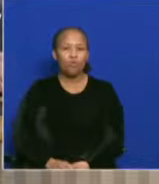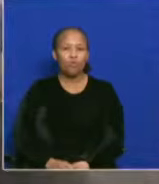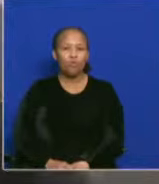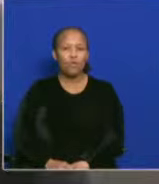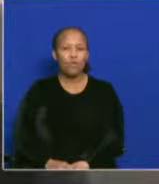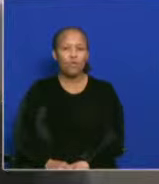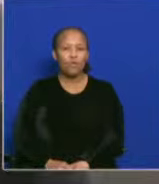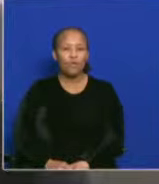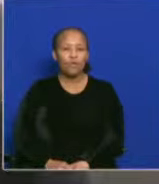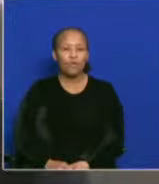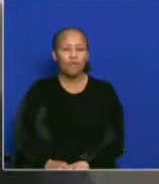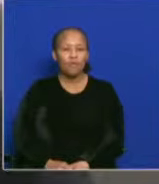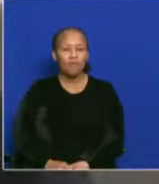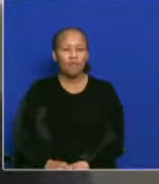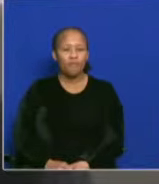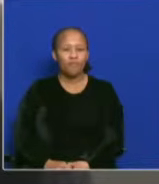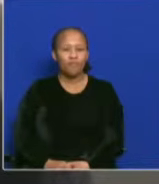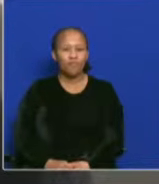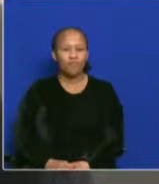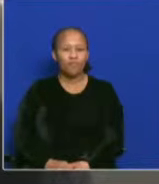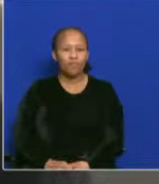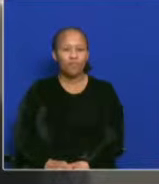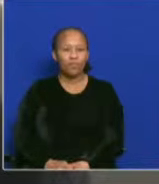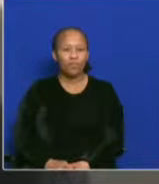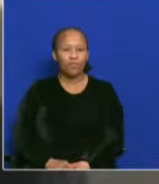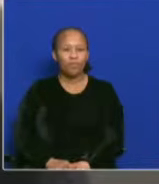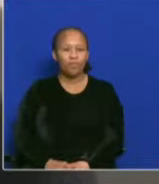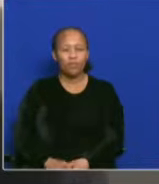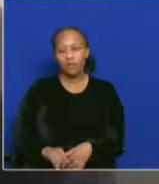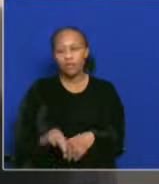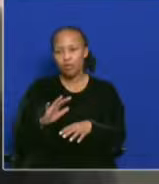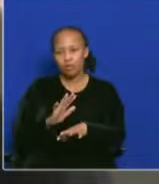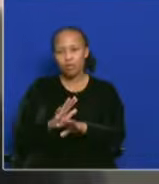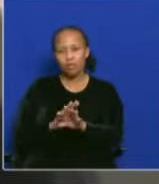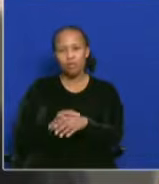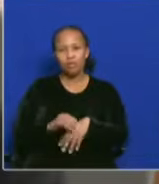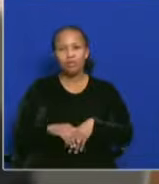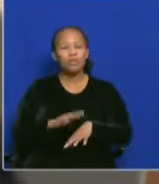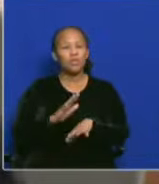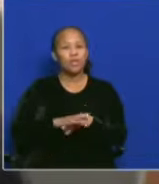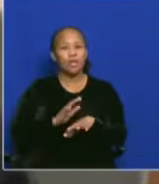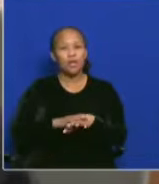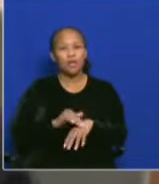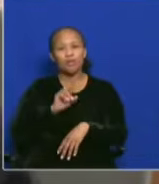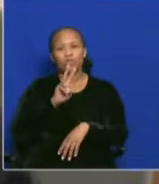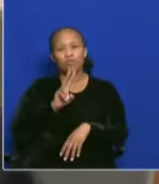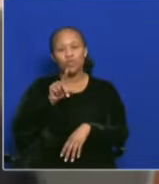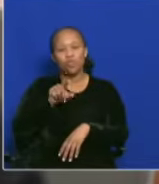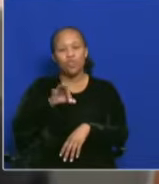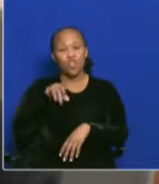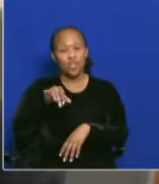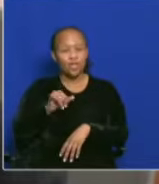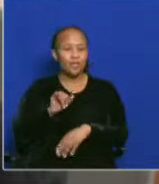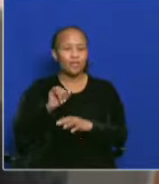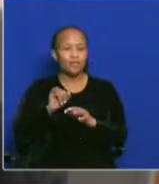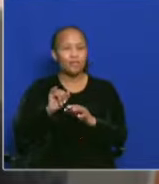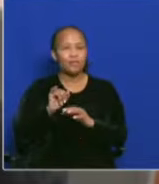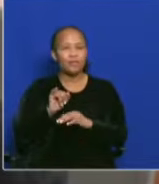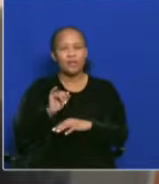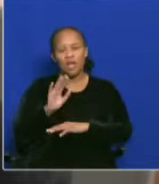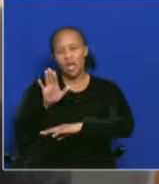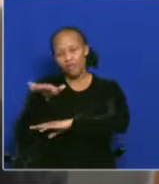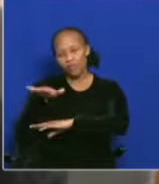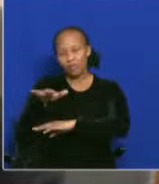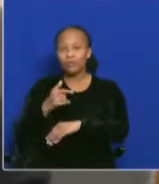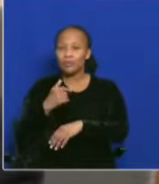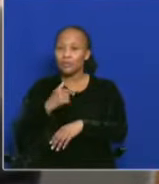you'll see at 2:13 p.m., Mr. Sayed says, what time are you coming? General